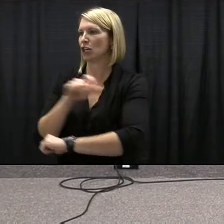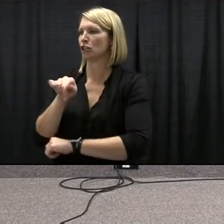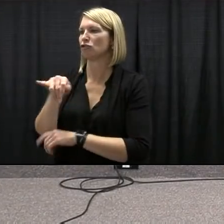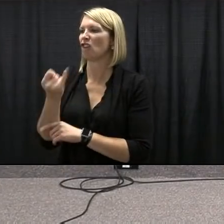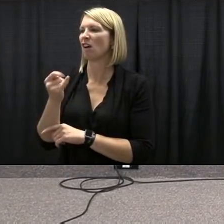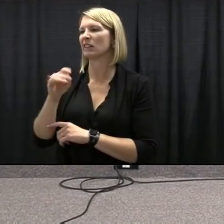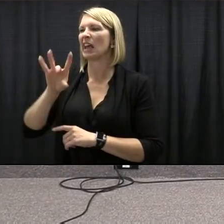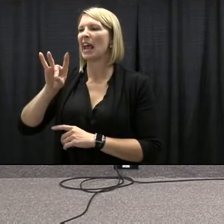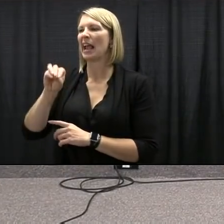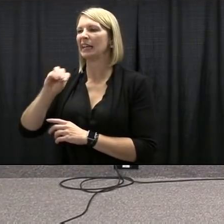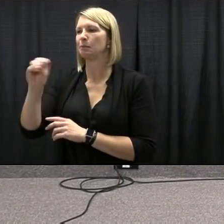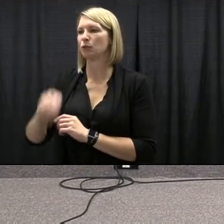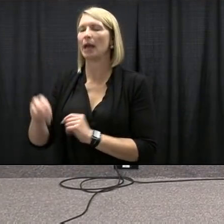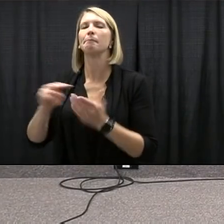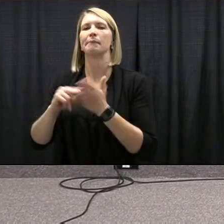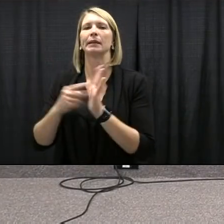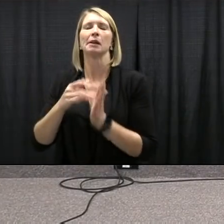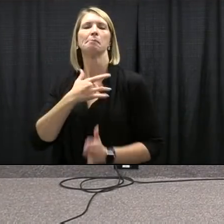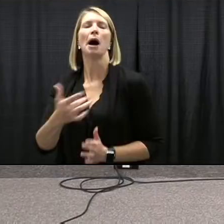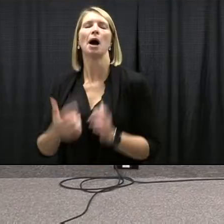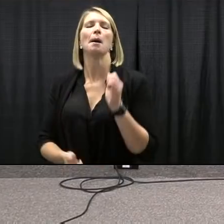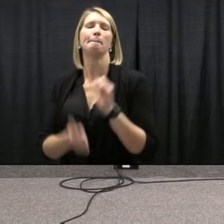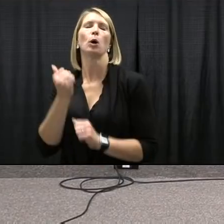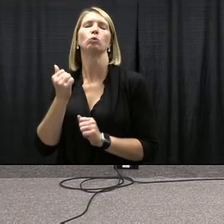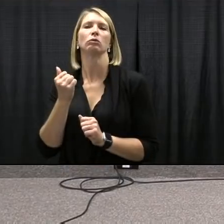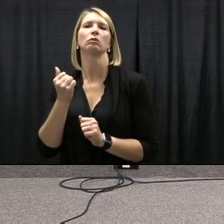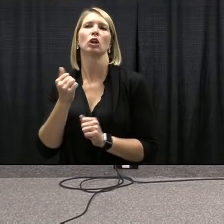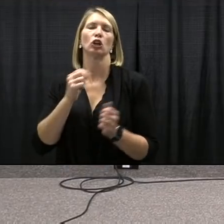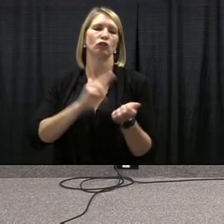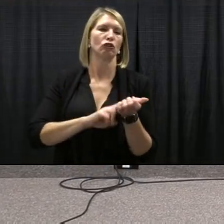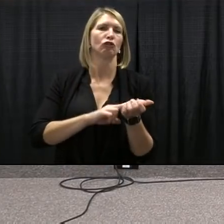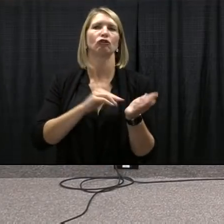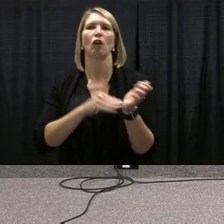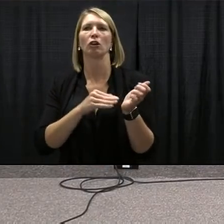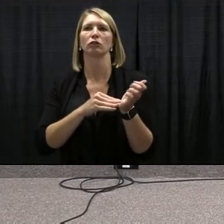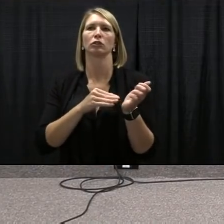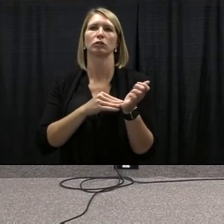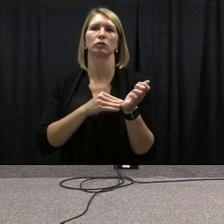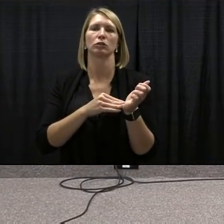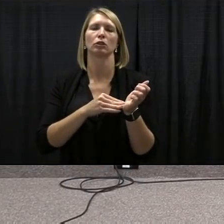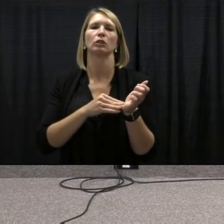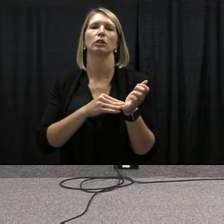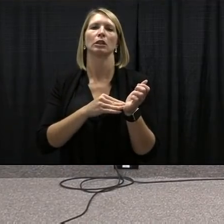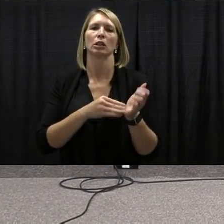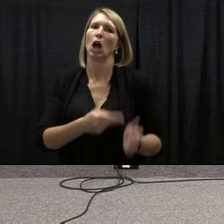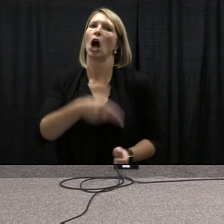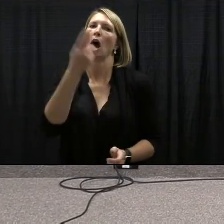health authorities, our estimates are that the vaccines amongst nurses and doctors, et cetera, are quite high.